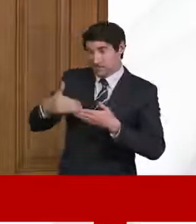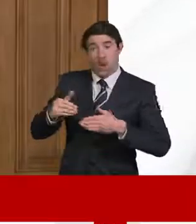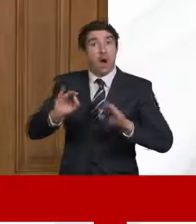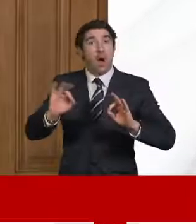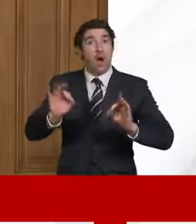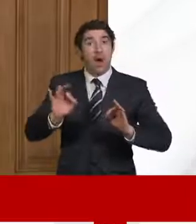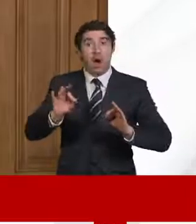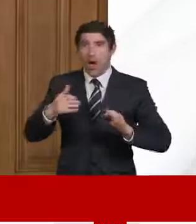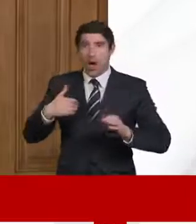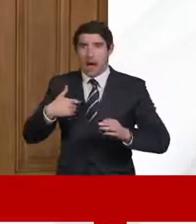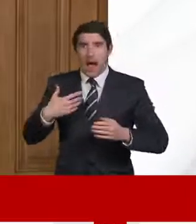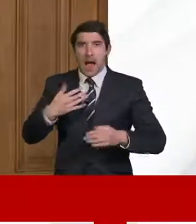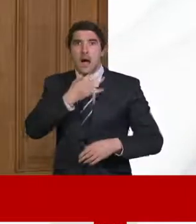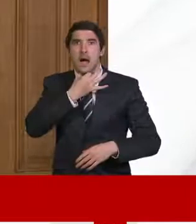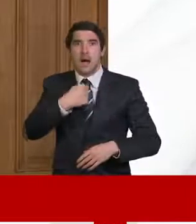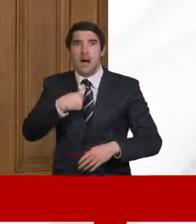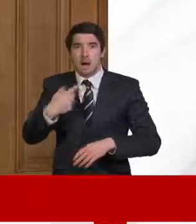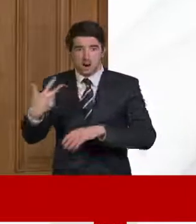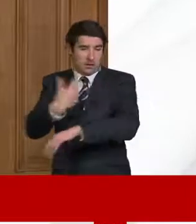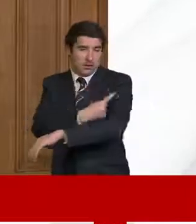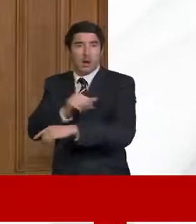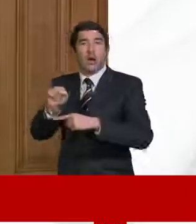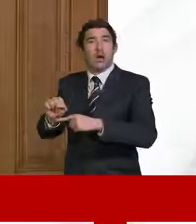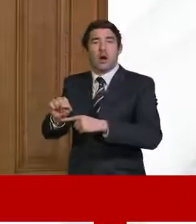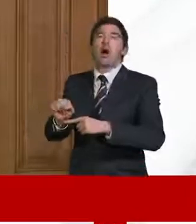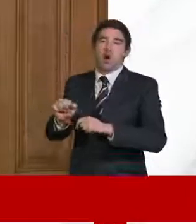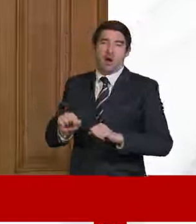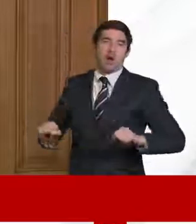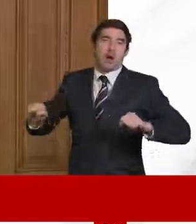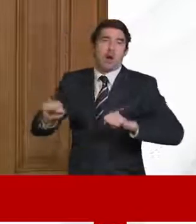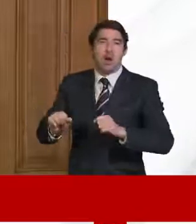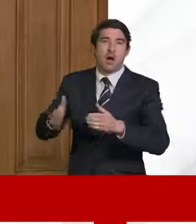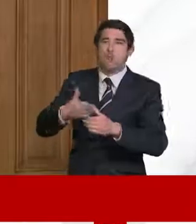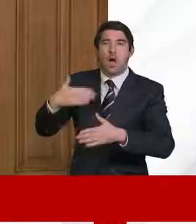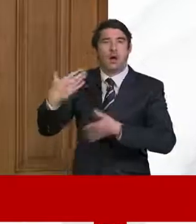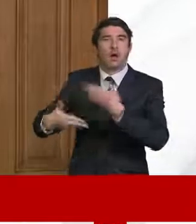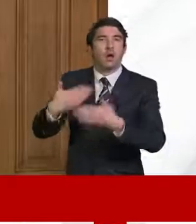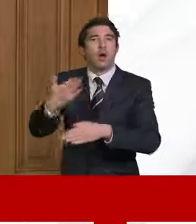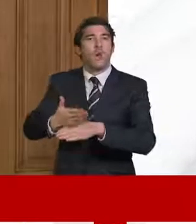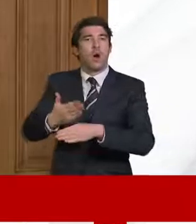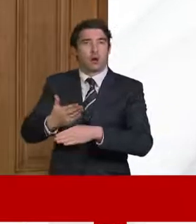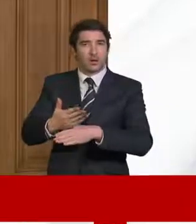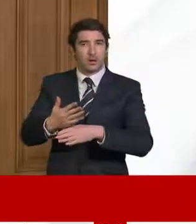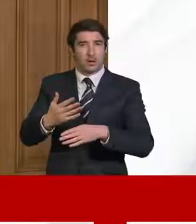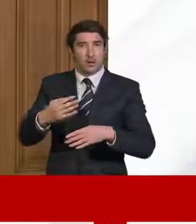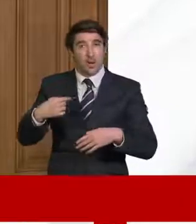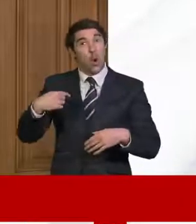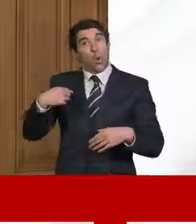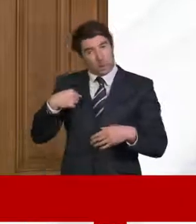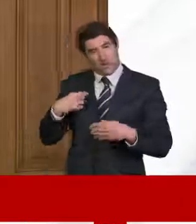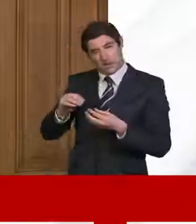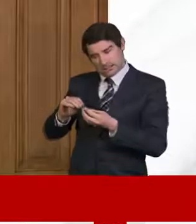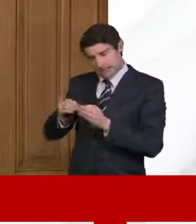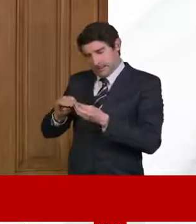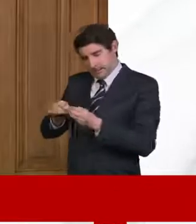we take them off? So those tests are just as important, and at the moment, we have started a number of tests at